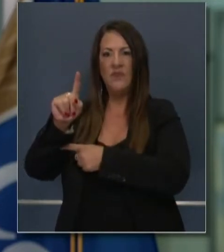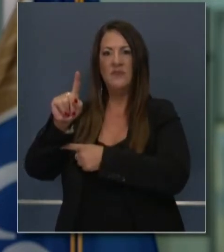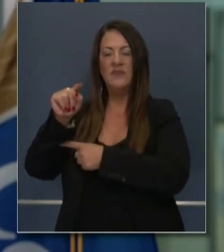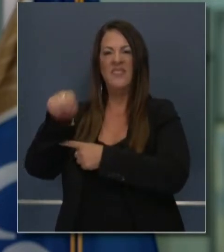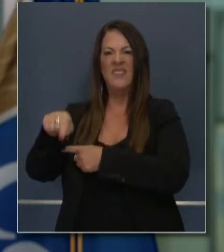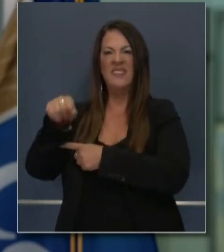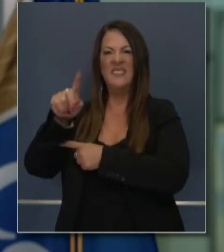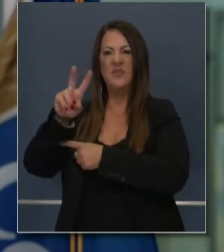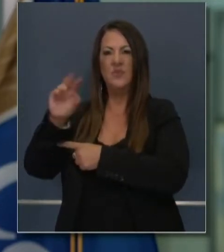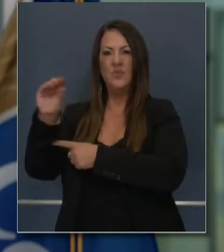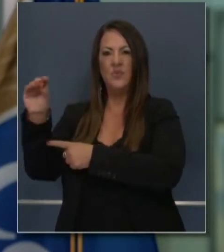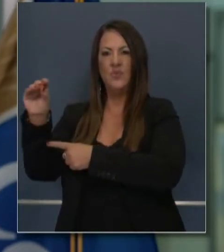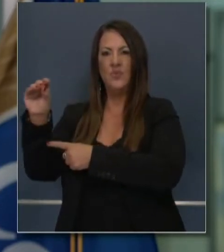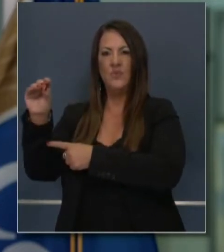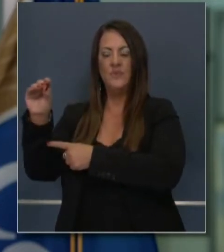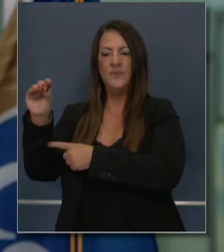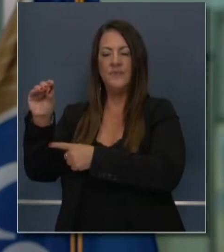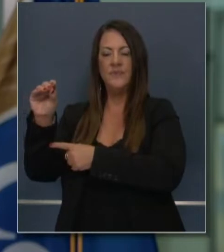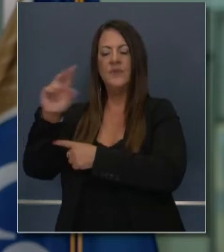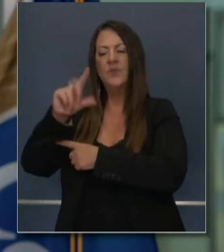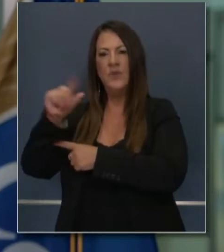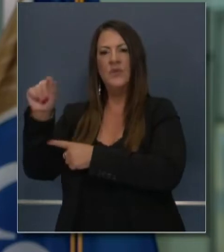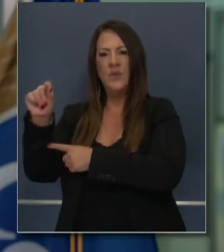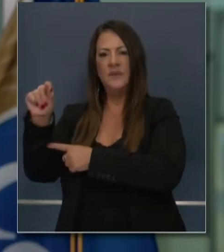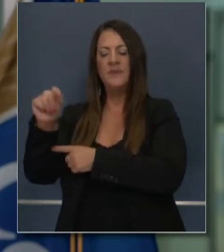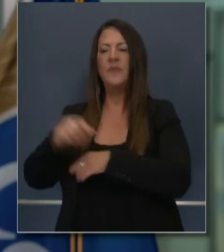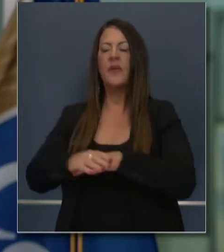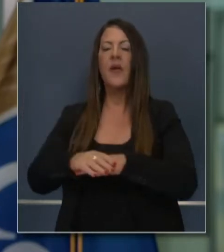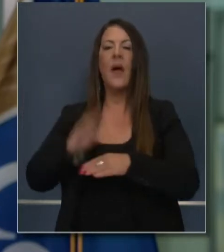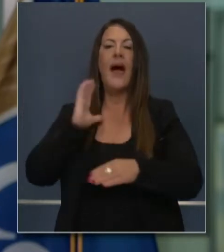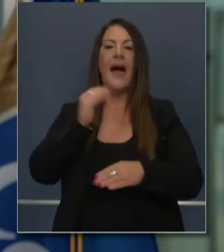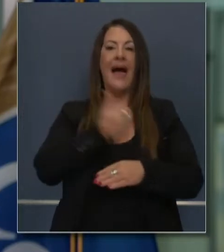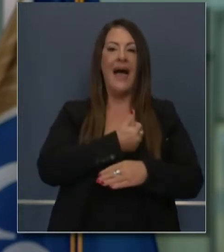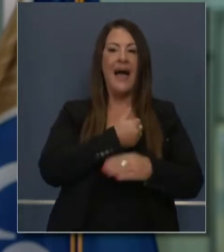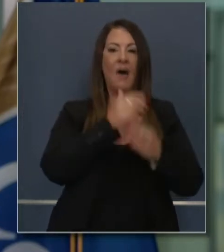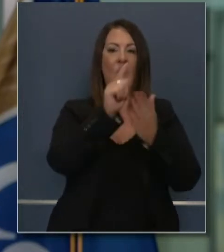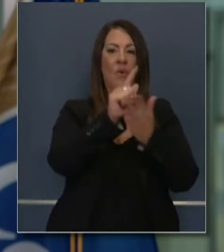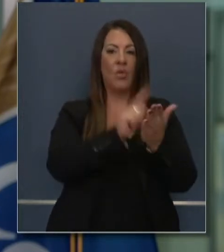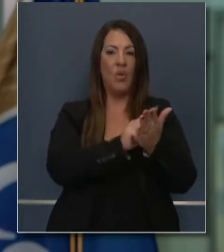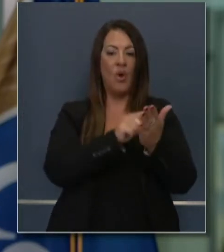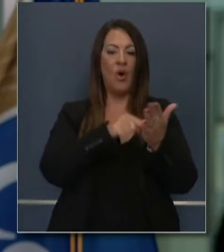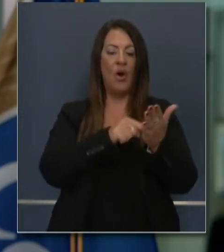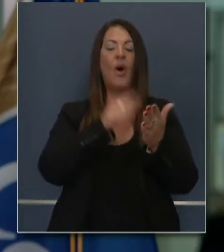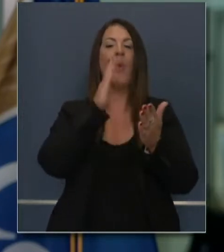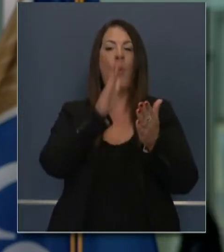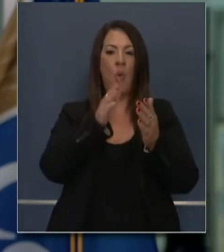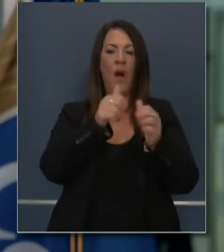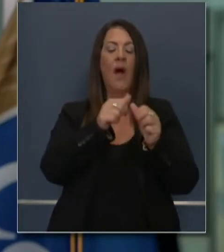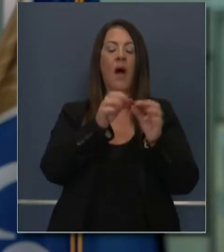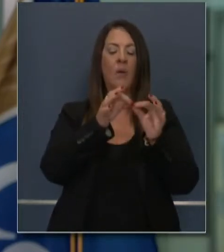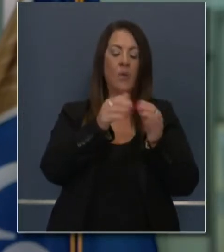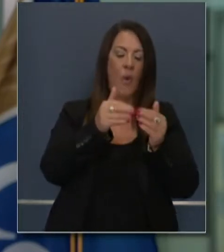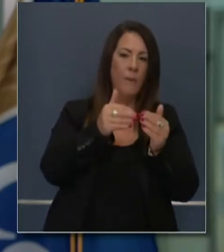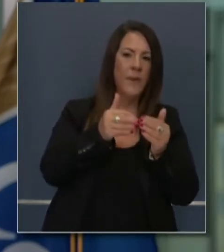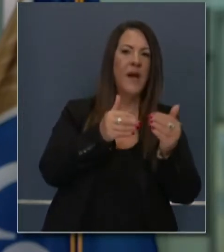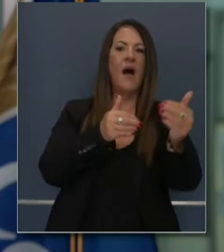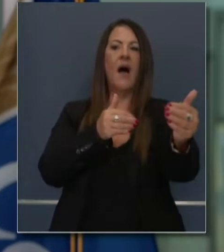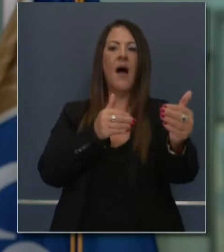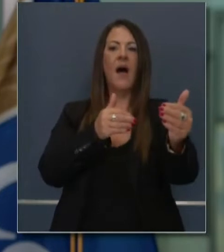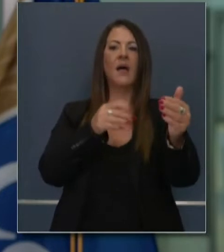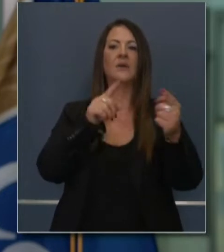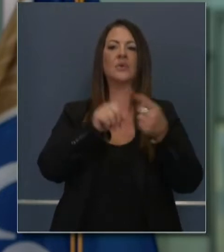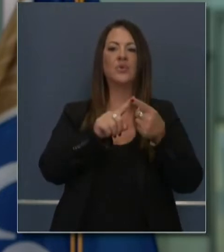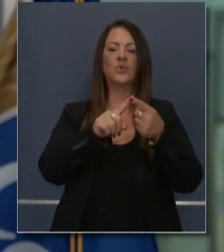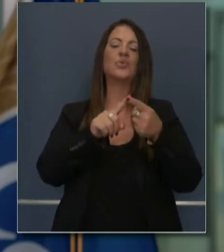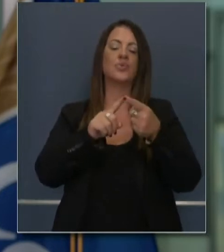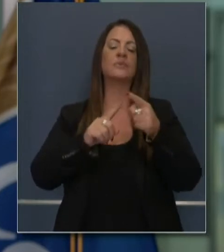by those federal rules and regulations. Our protections go a little farther than the federal government. There's no income cap as